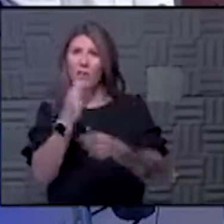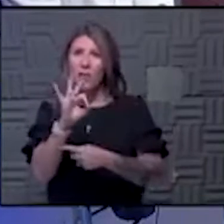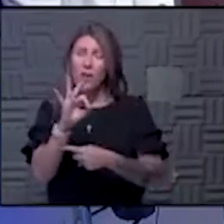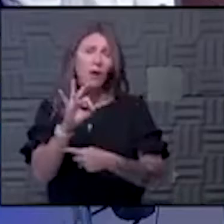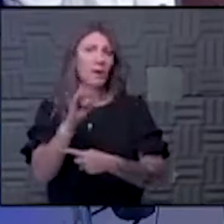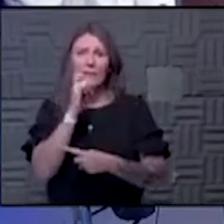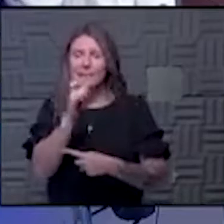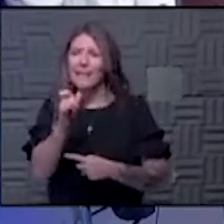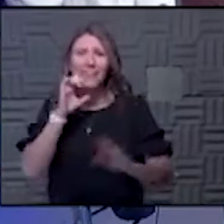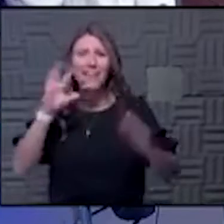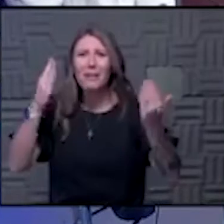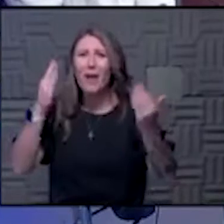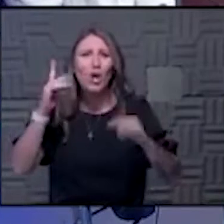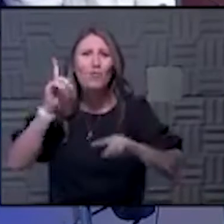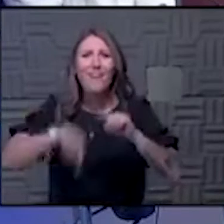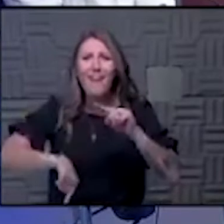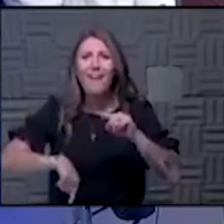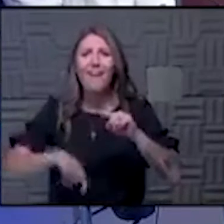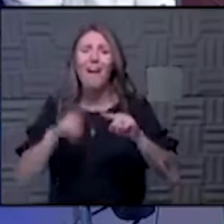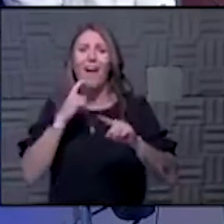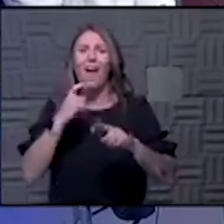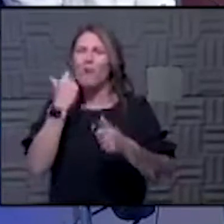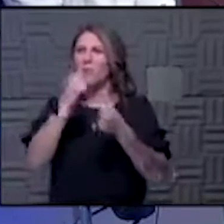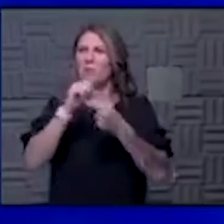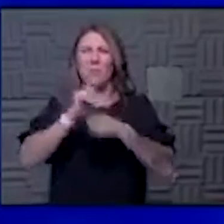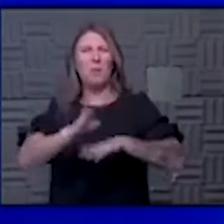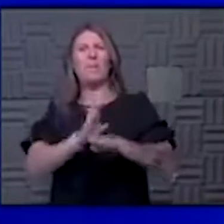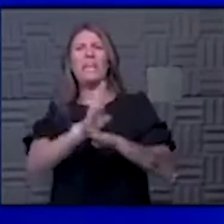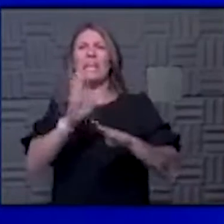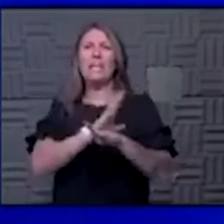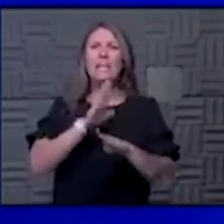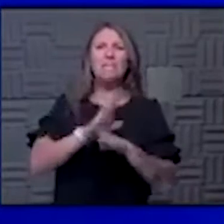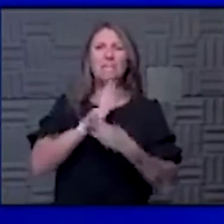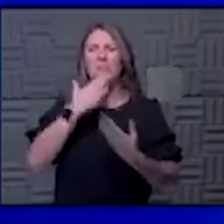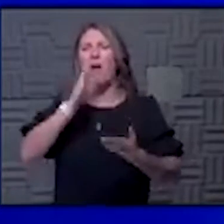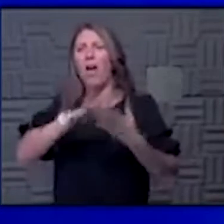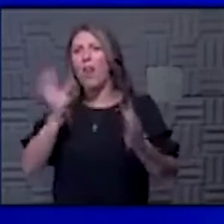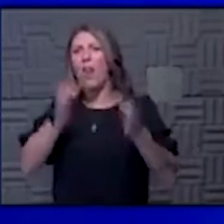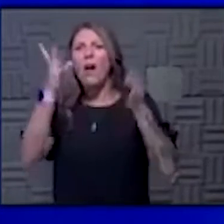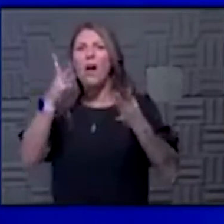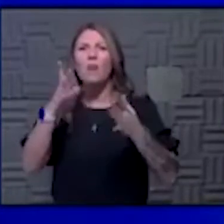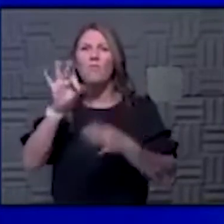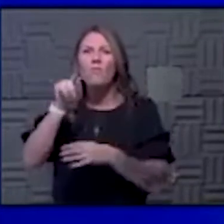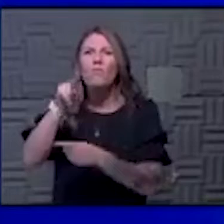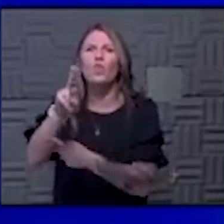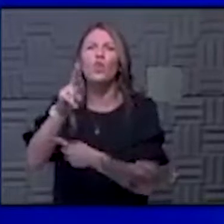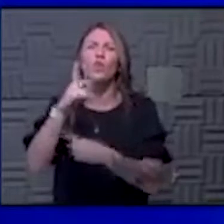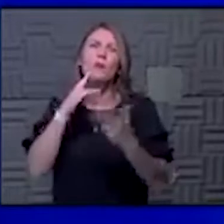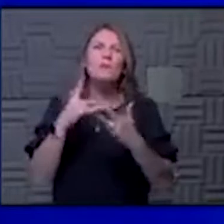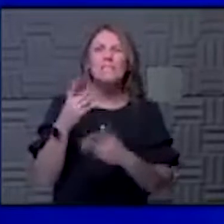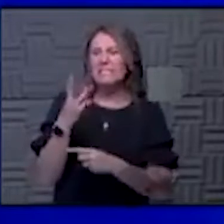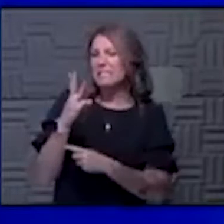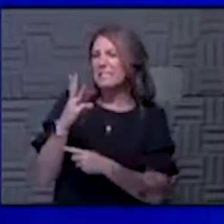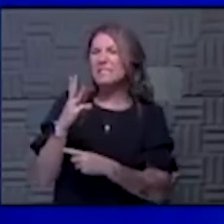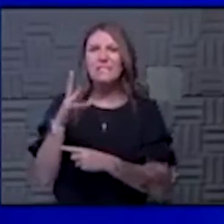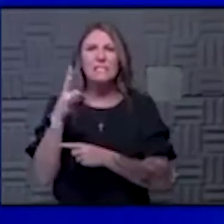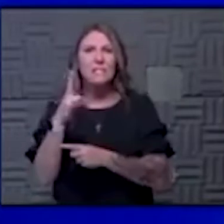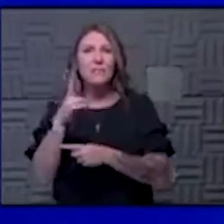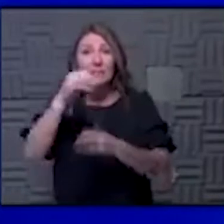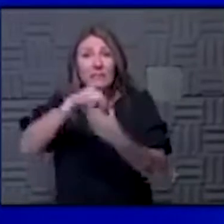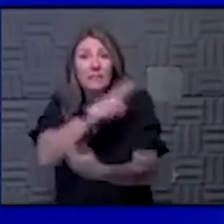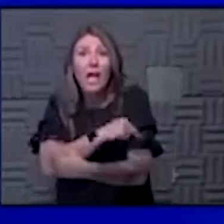this. I mean, I remember in a busy, bad influenza year, we might have 15 or 16 patients or 17 in the hospital. In the I think hospital. with